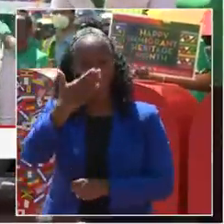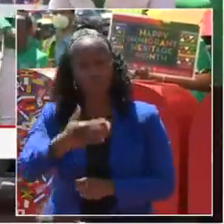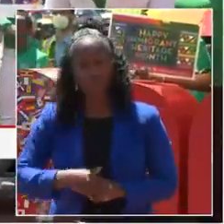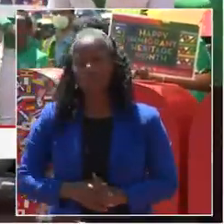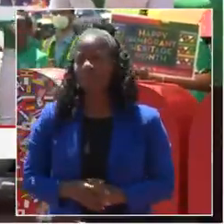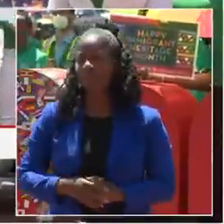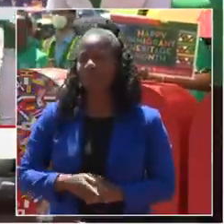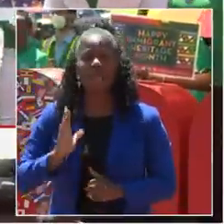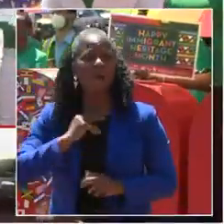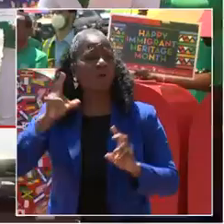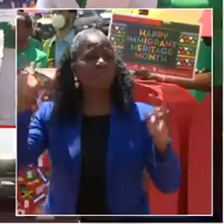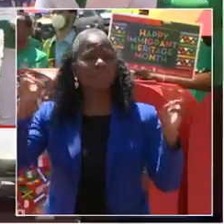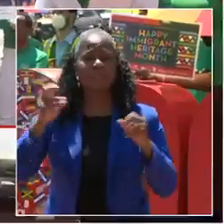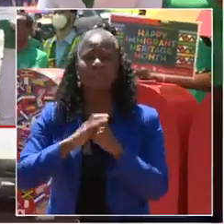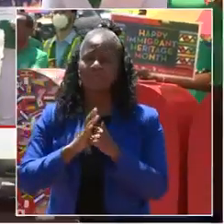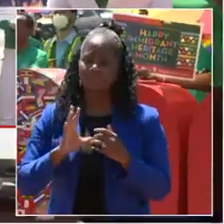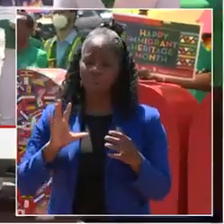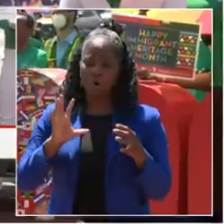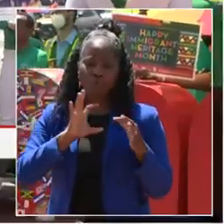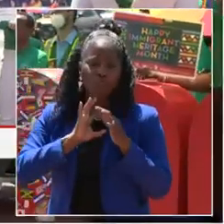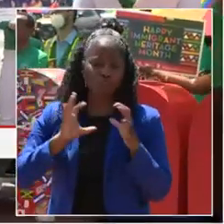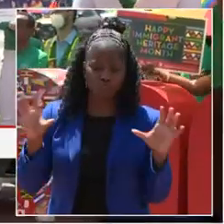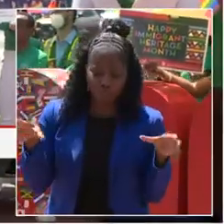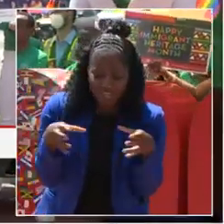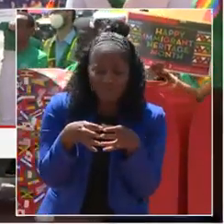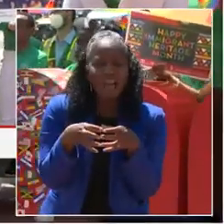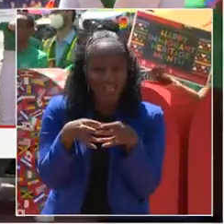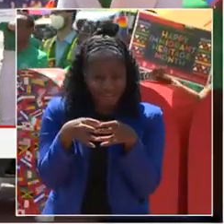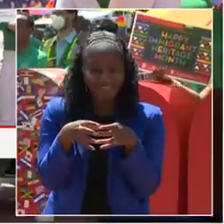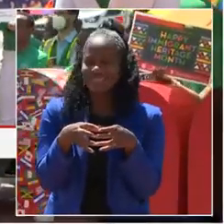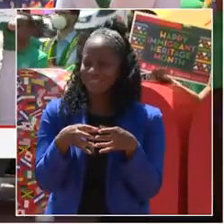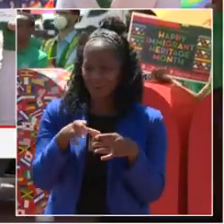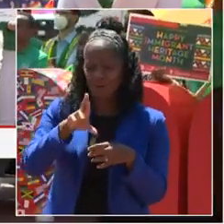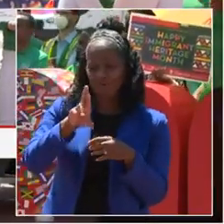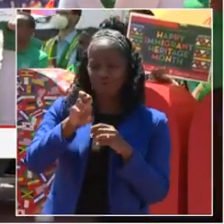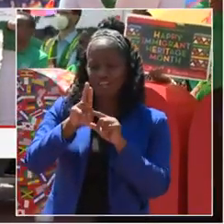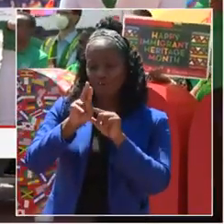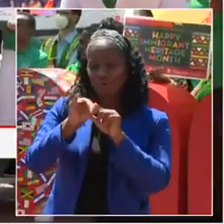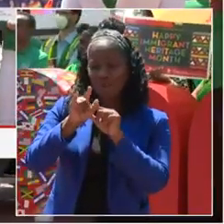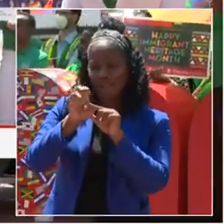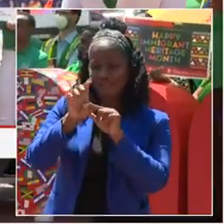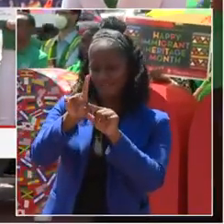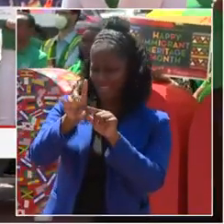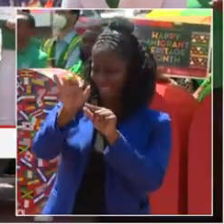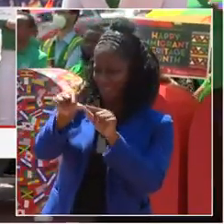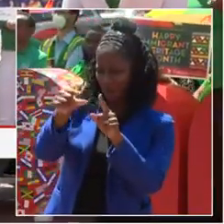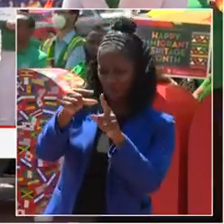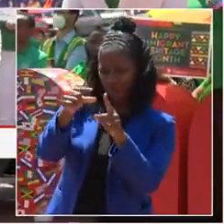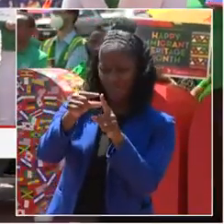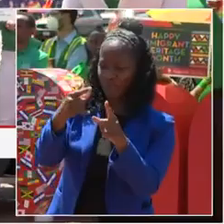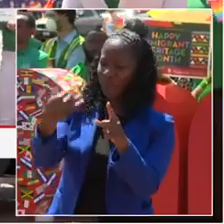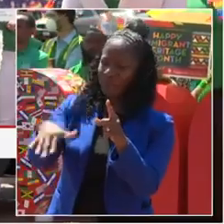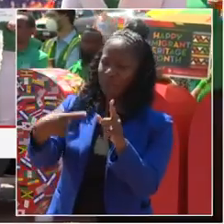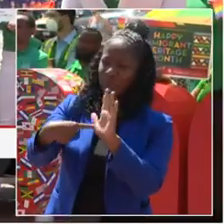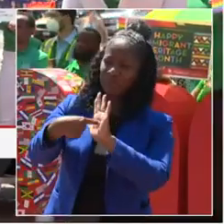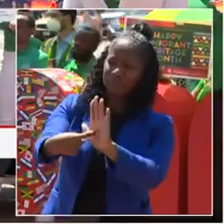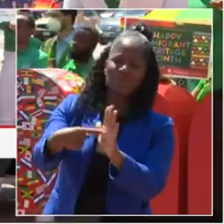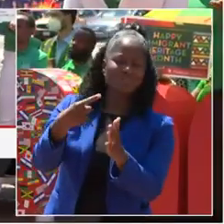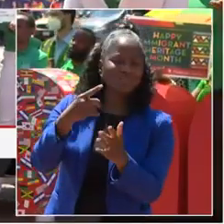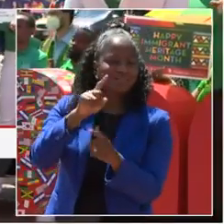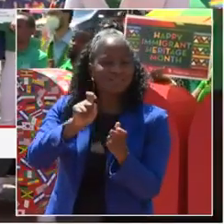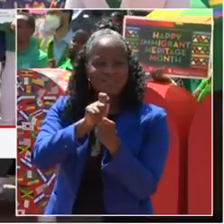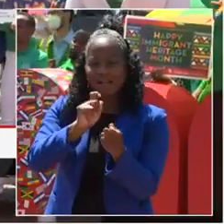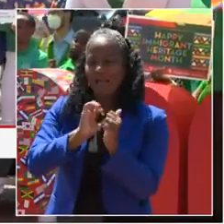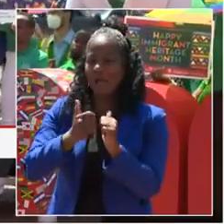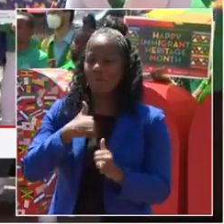Our theme this year is reunited, and our team couldn't find a better word to symbolize what everyone has been feeling. For many